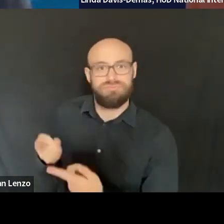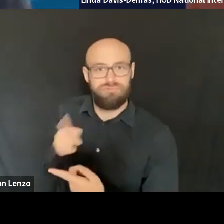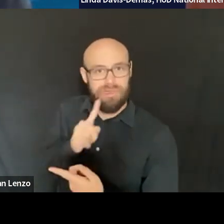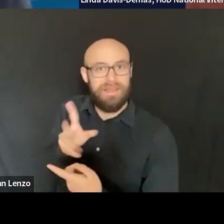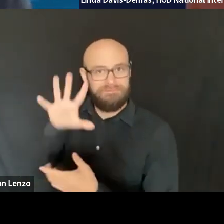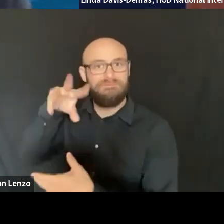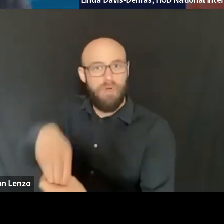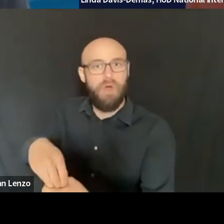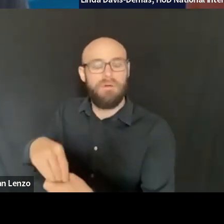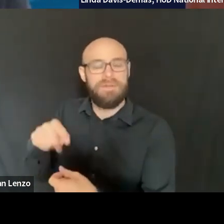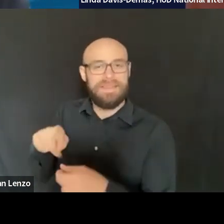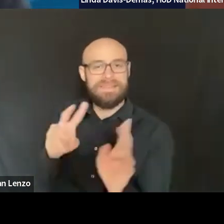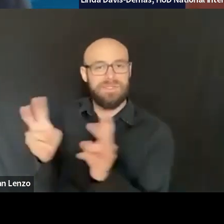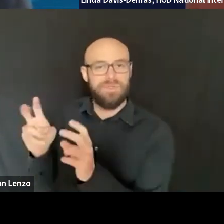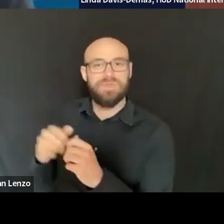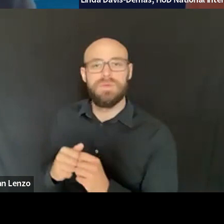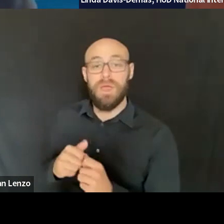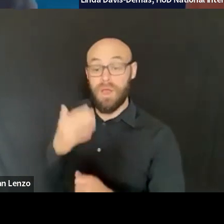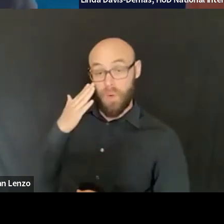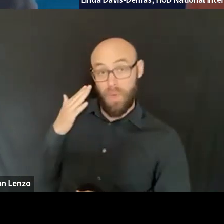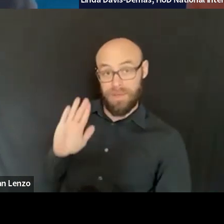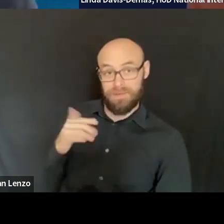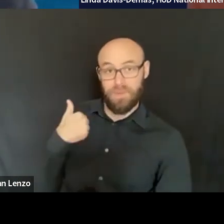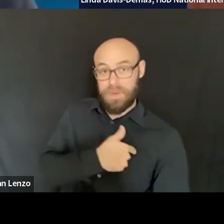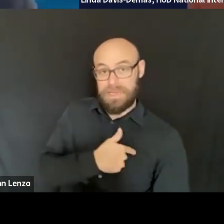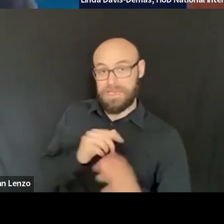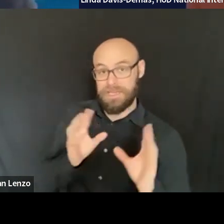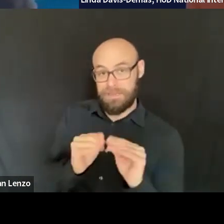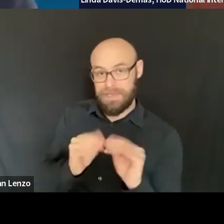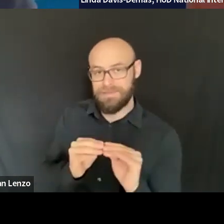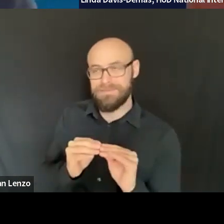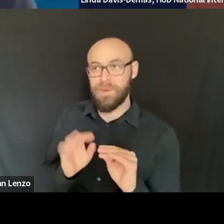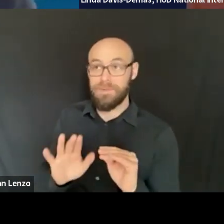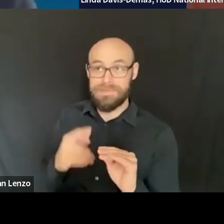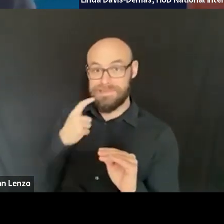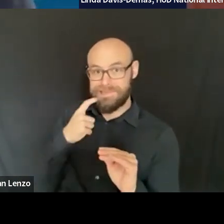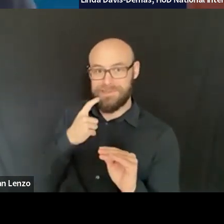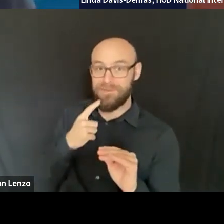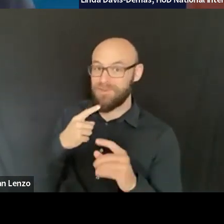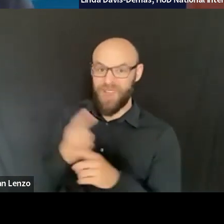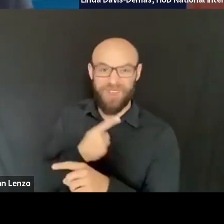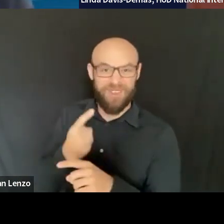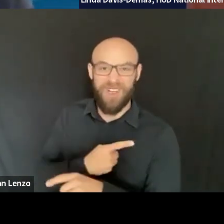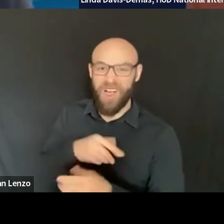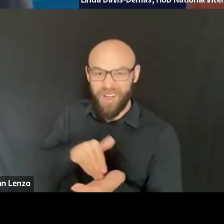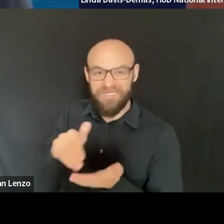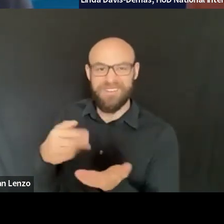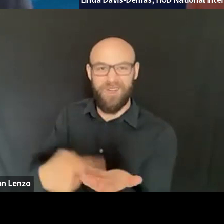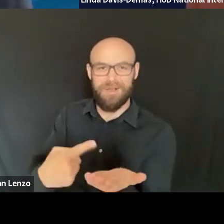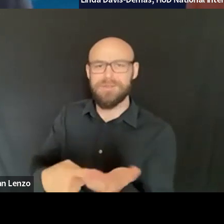know when we meet on a regular basis, up until recently, it was a regular topic of discussion. So what are your